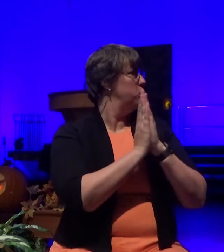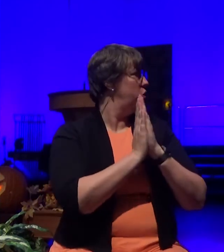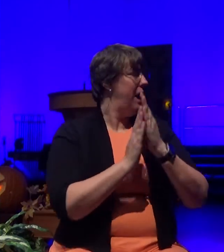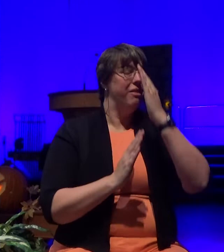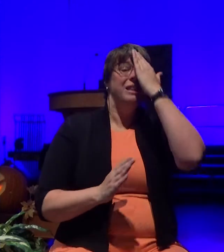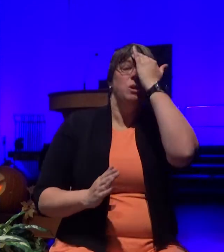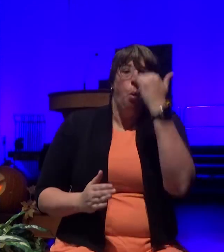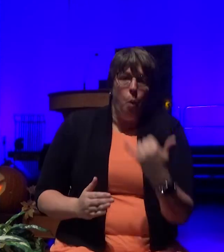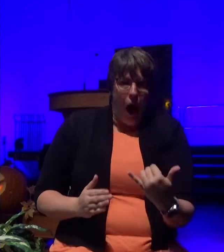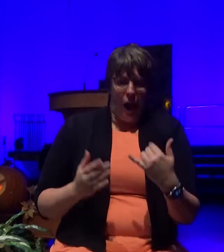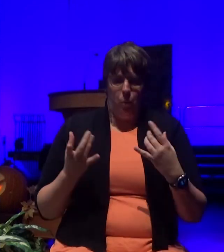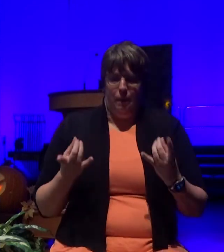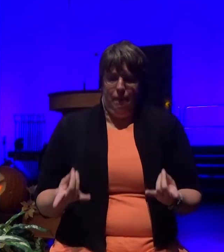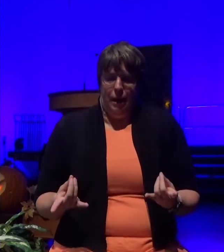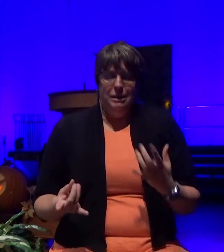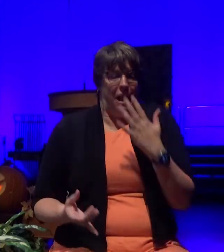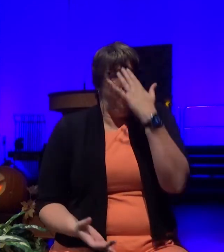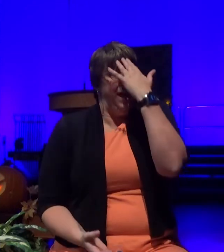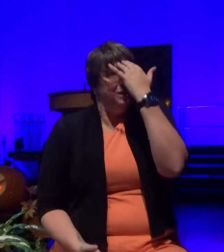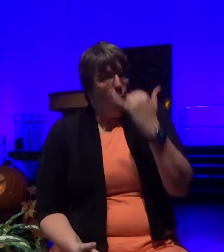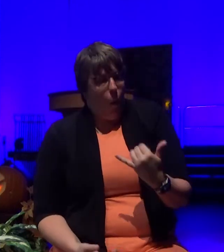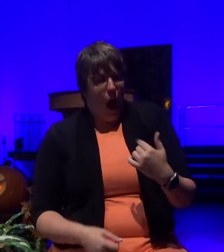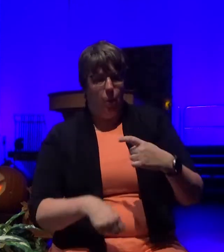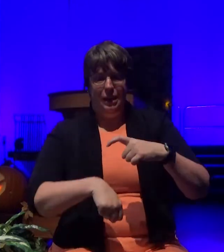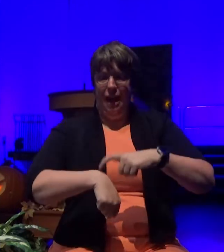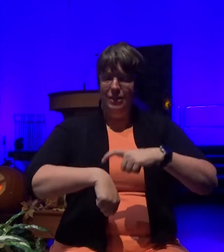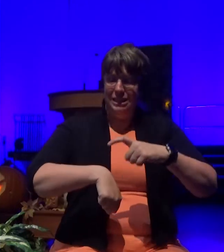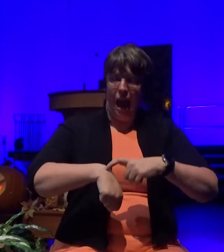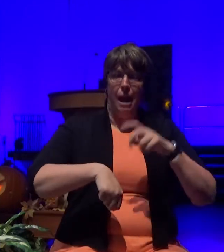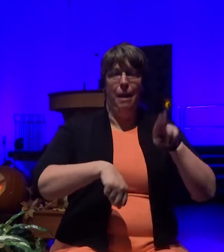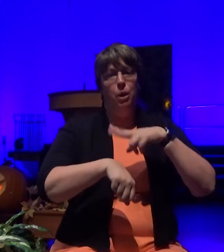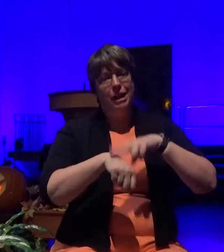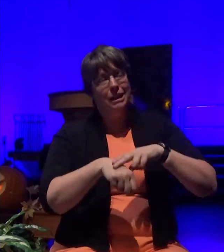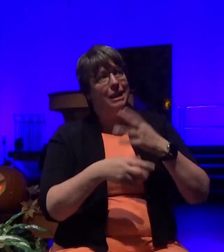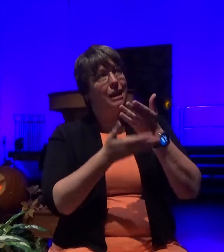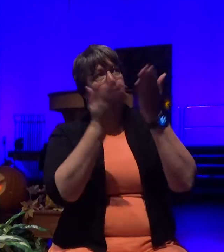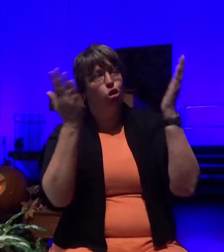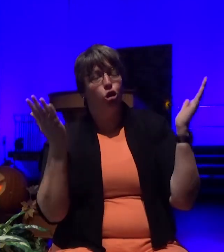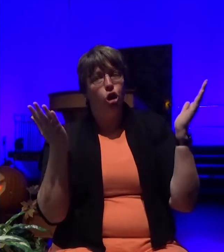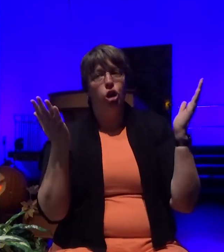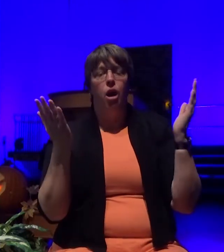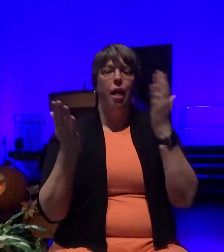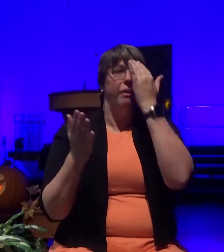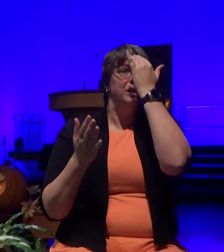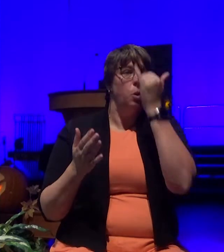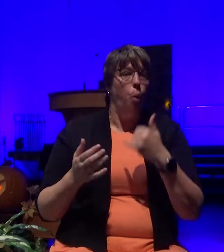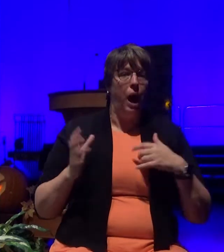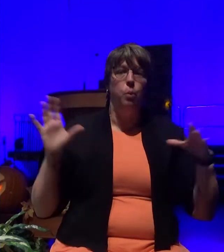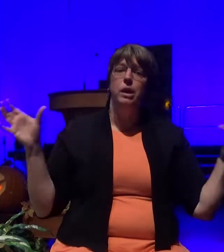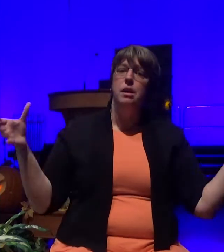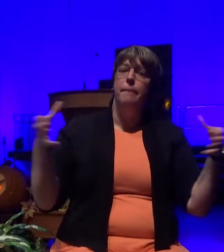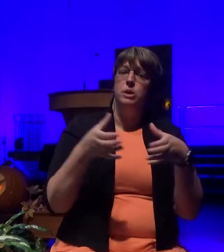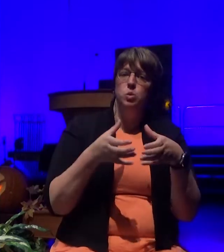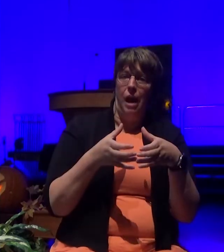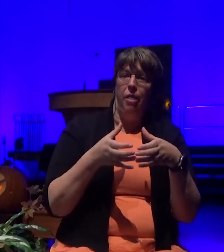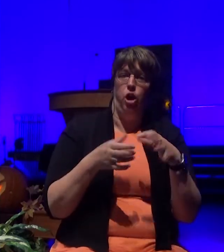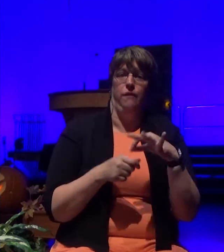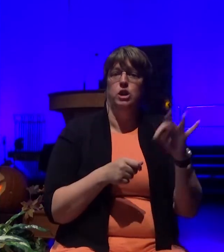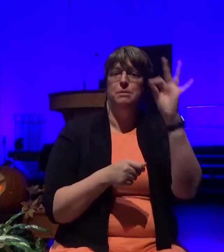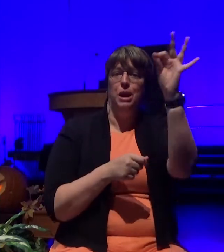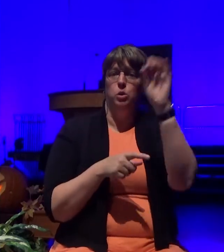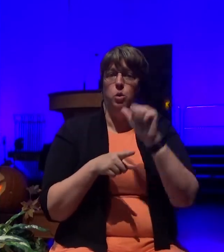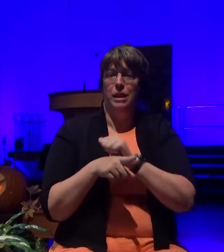is why we spend time in nature. This is why we come together in spiritual experience. This is why we love